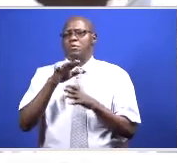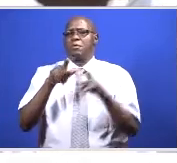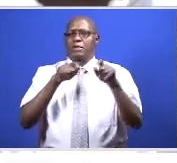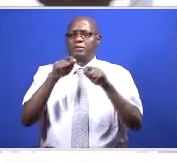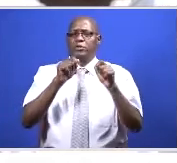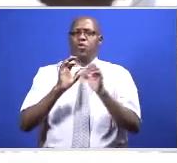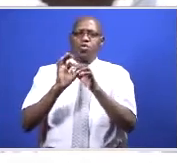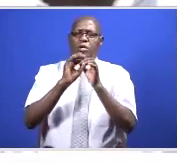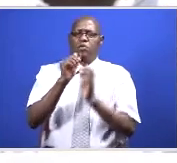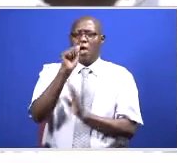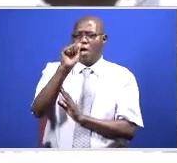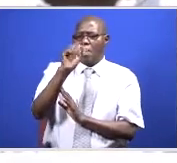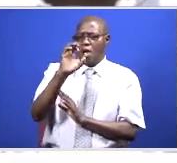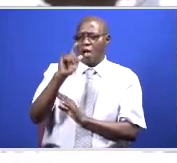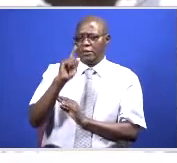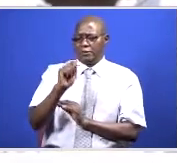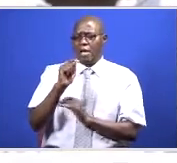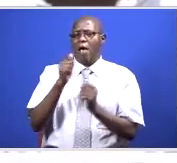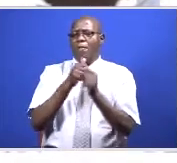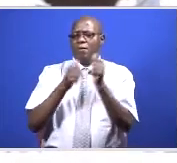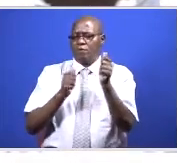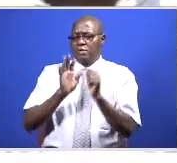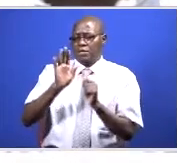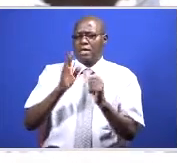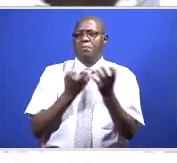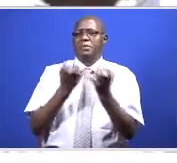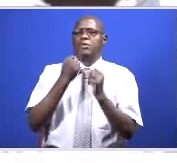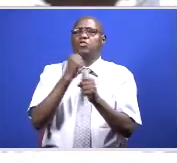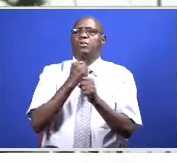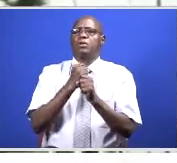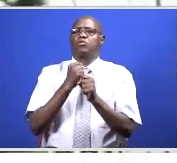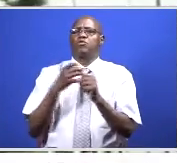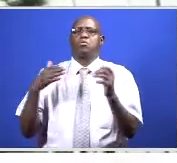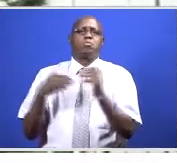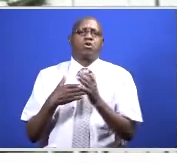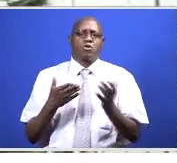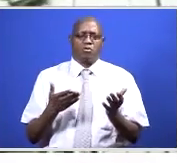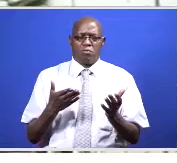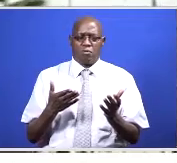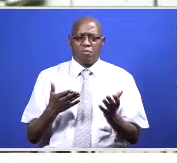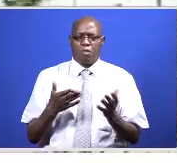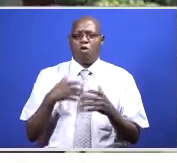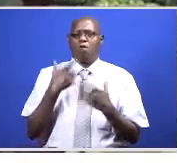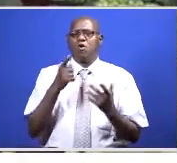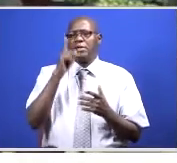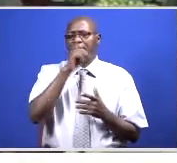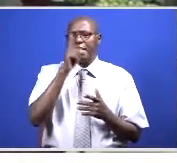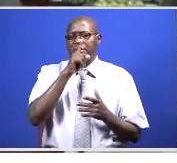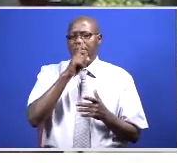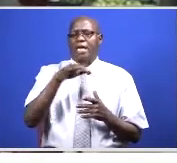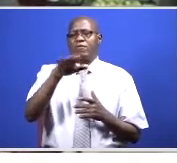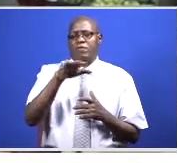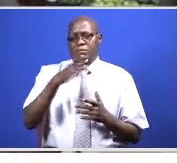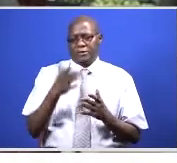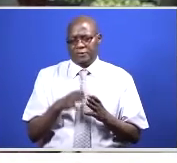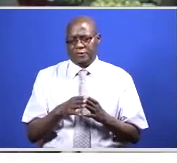Coordination Act and avoid their business operations being stopped for polluting the environment. We are